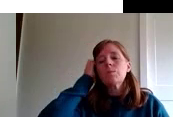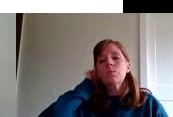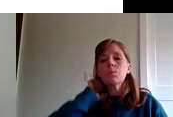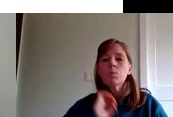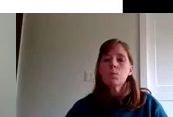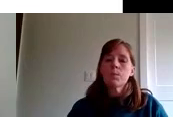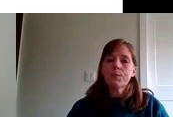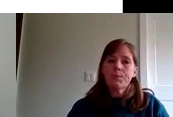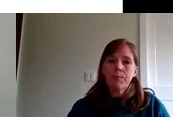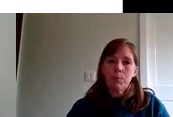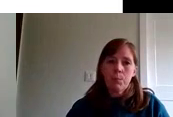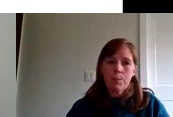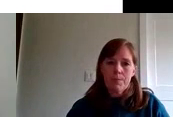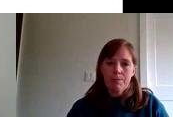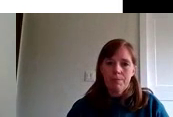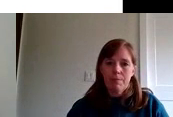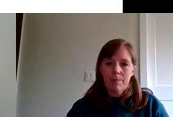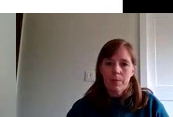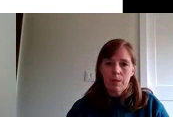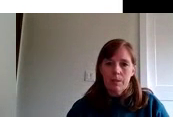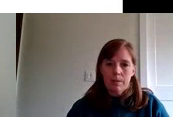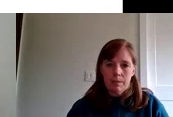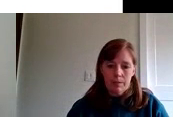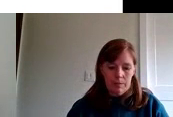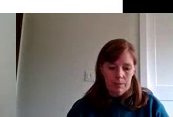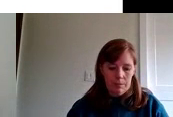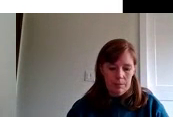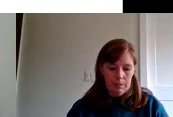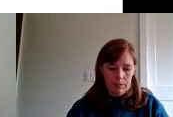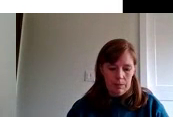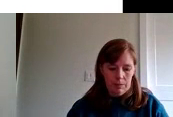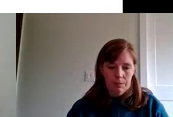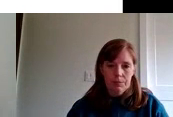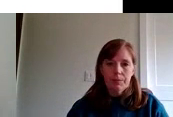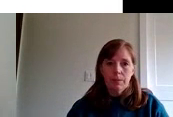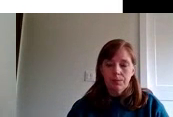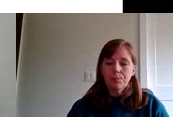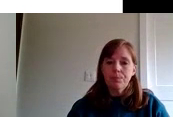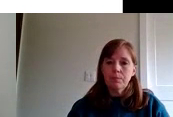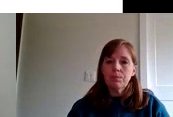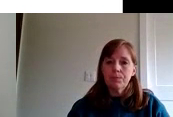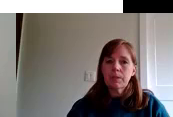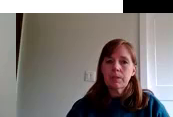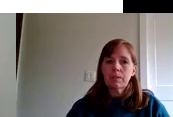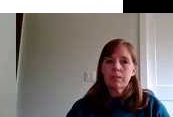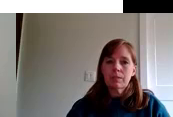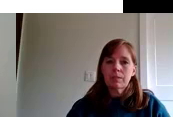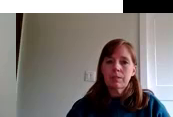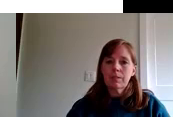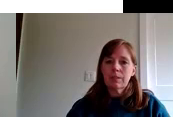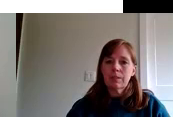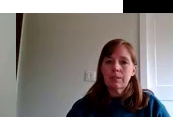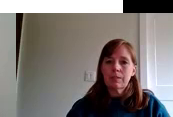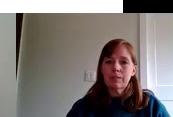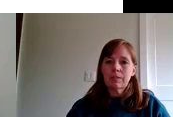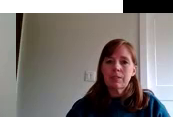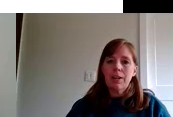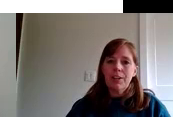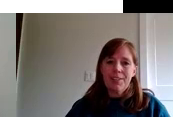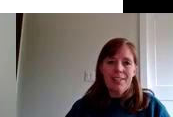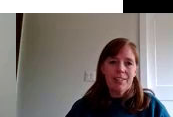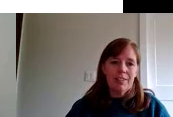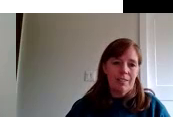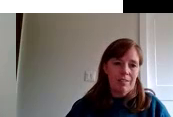send to the rest of your team members at school. Just another really good resource.